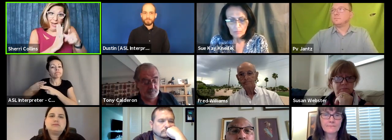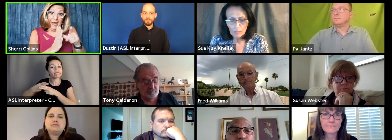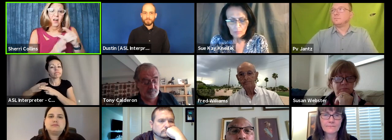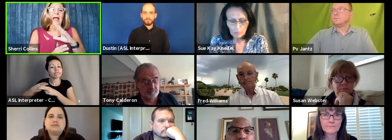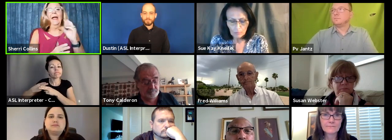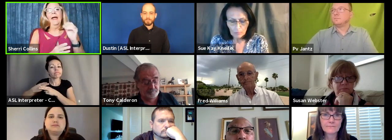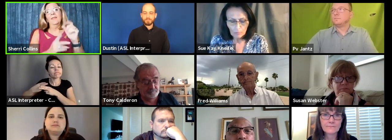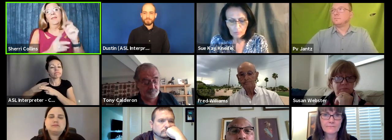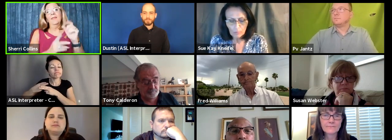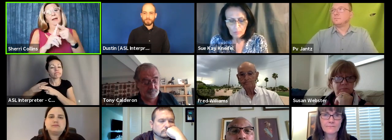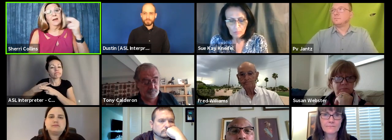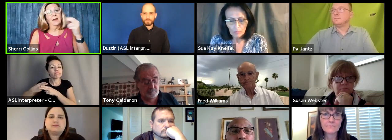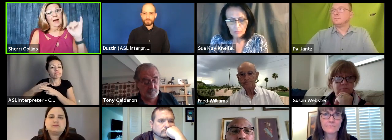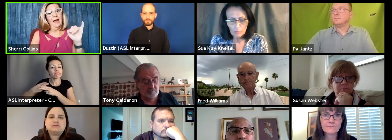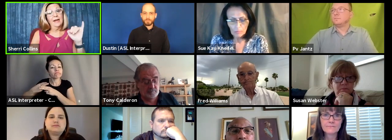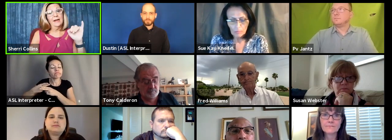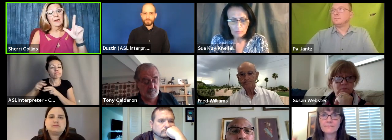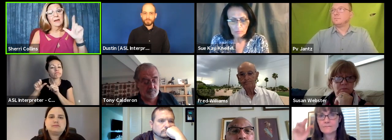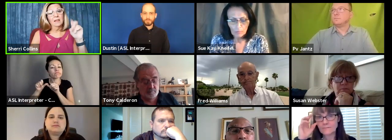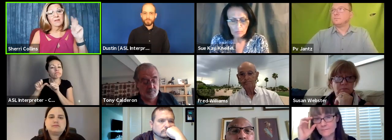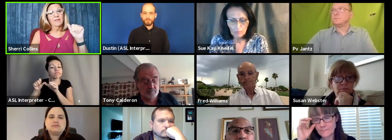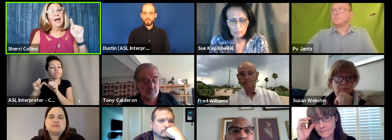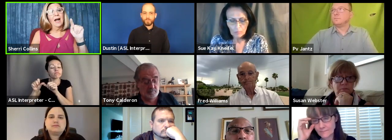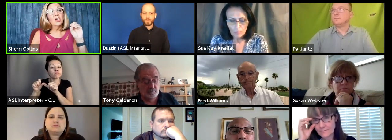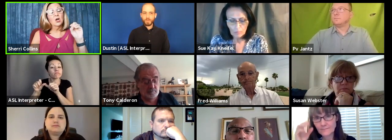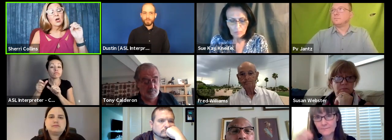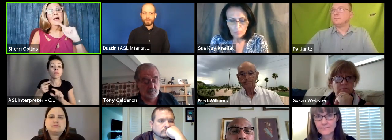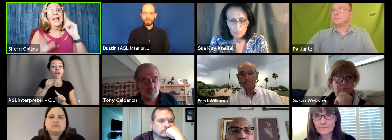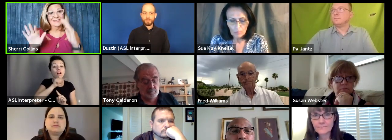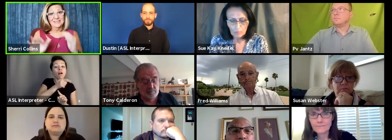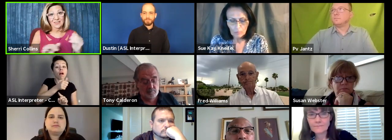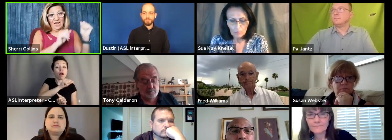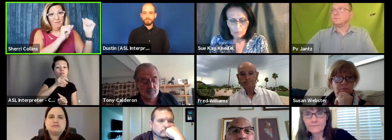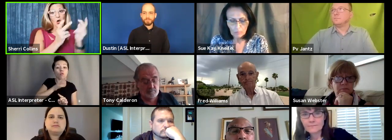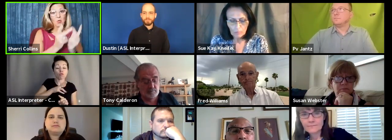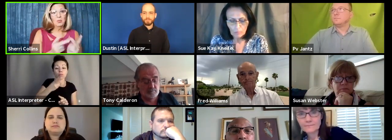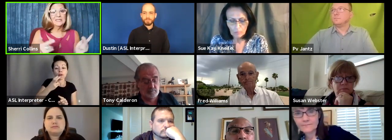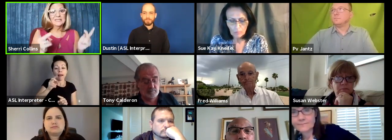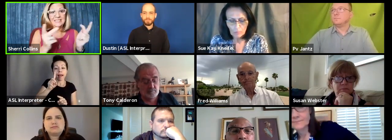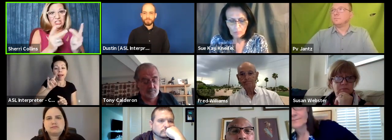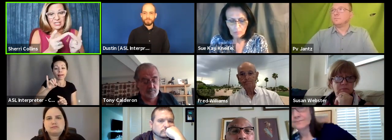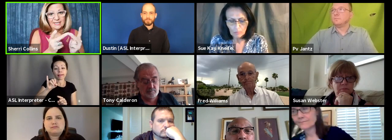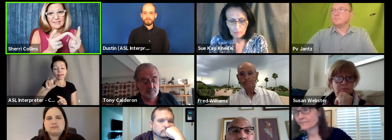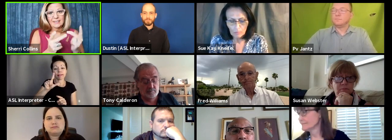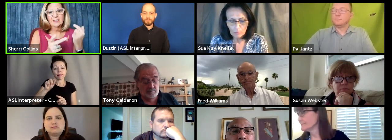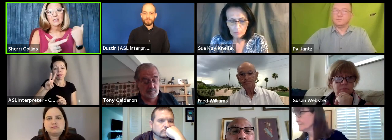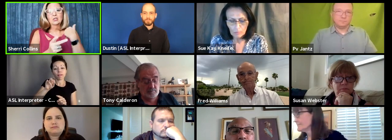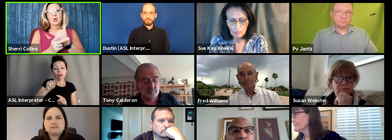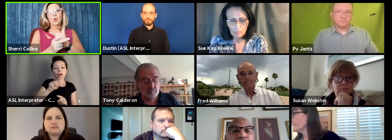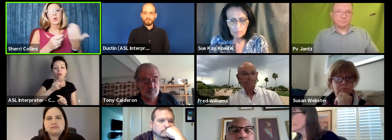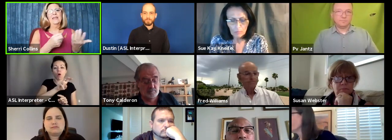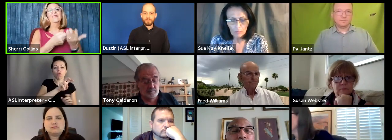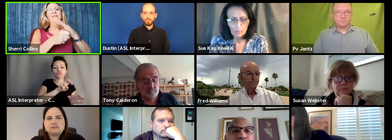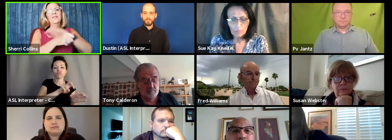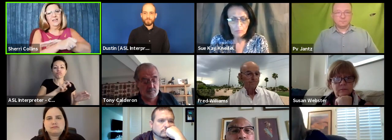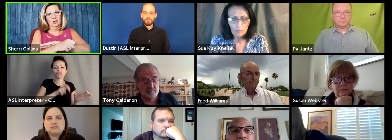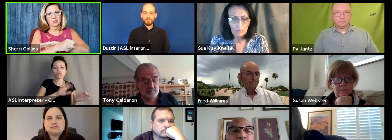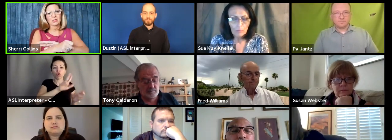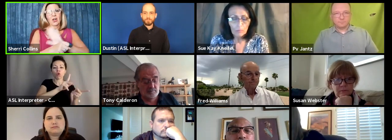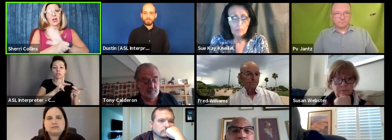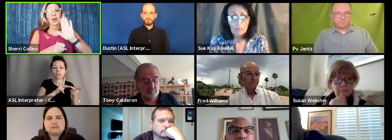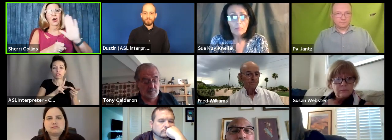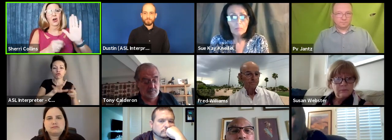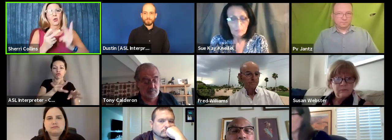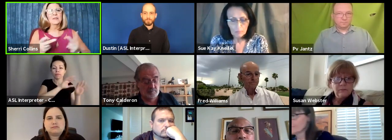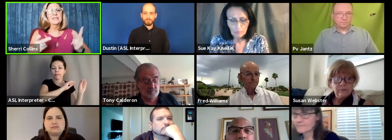for a while, and then Heidi Lovato has left her position, so we